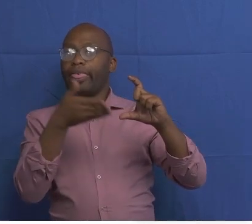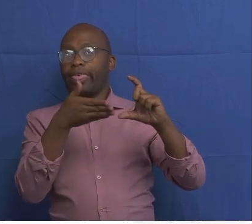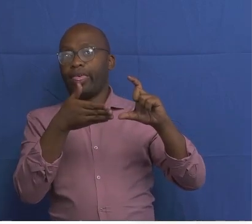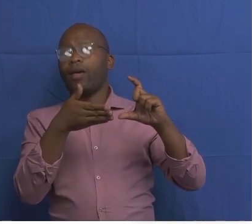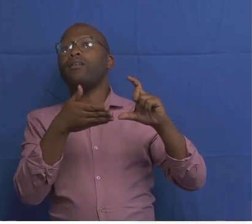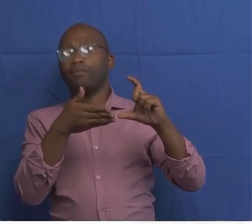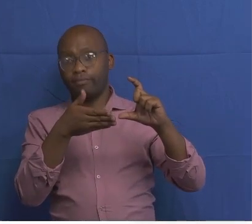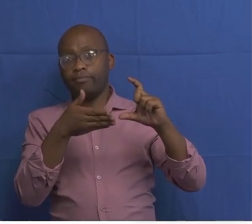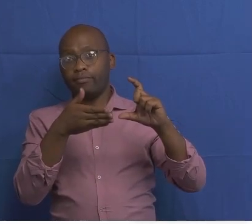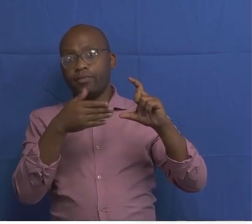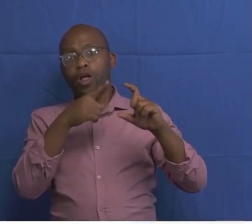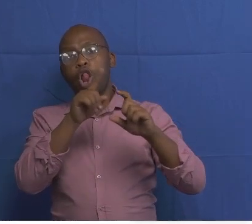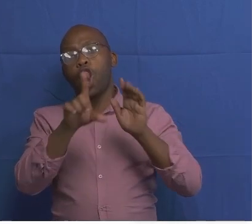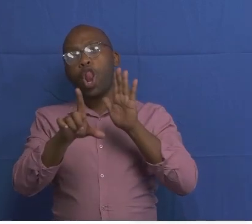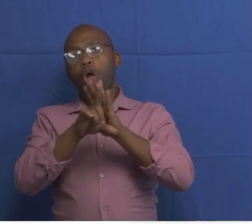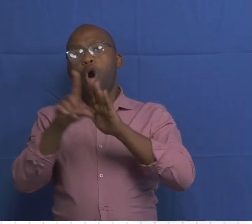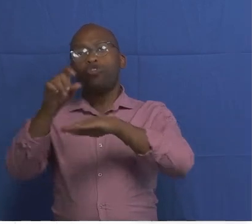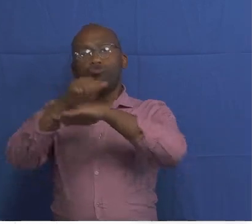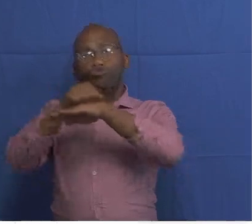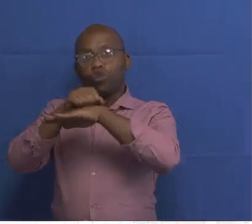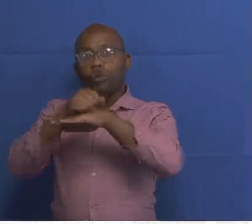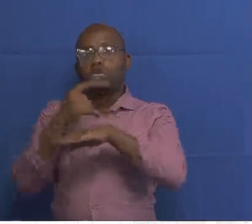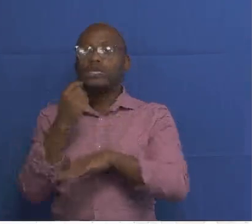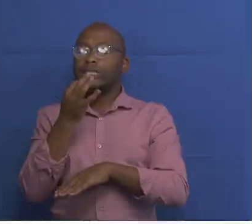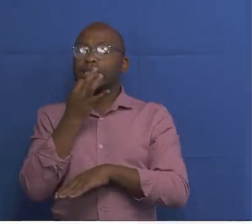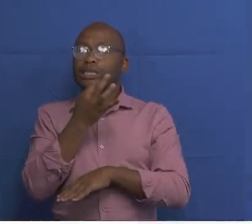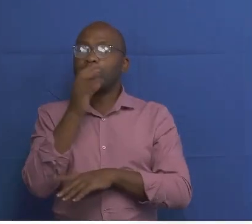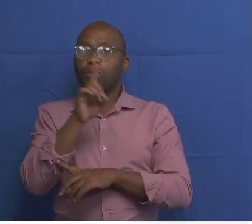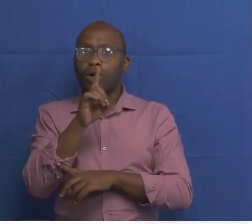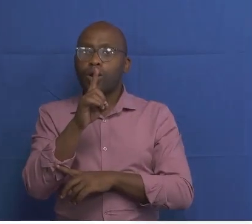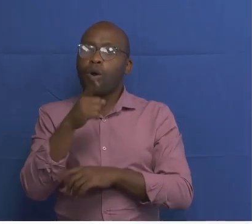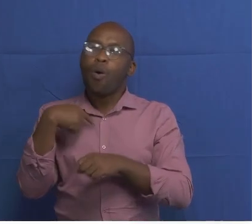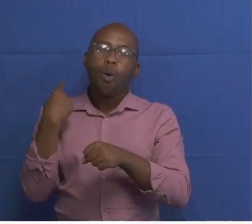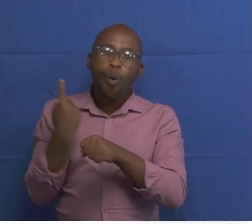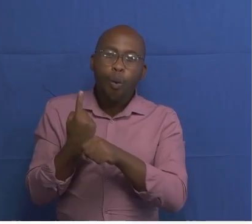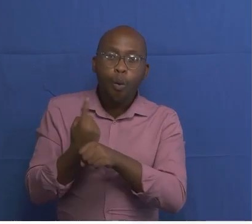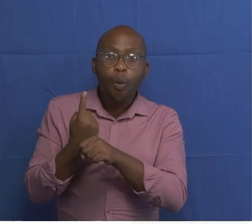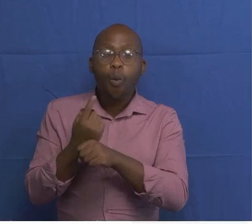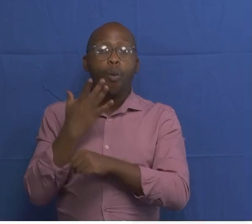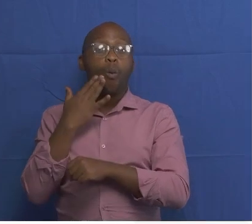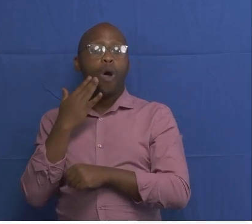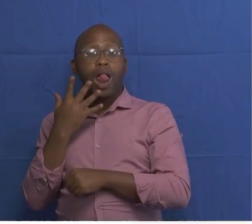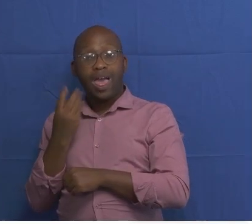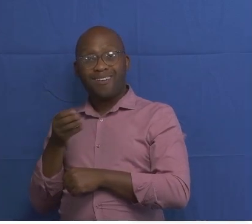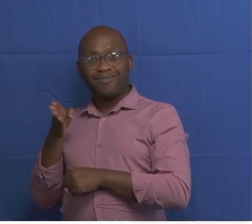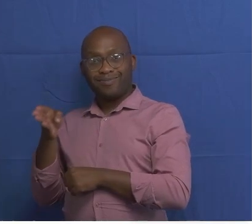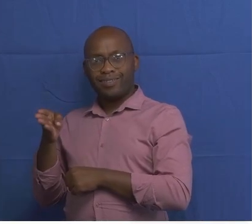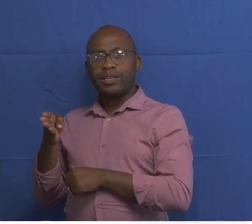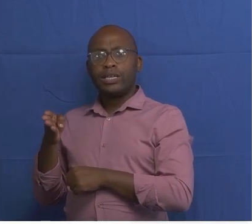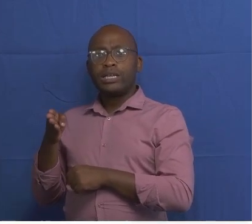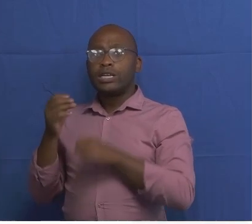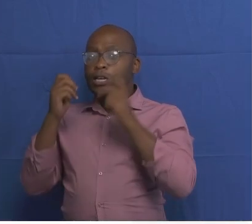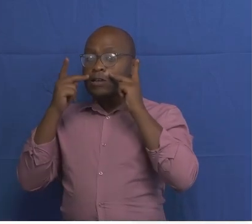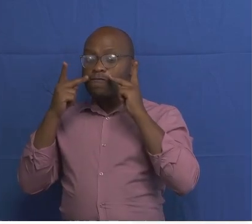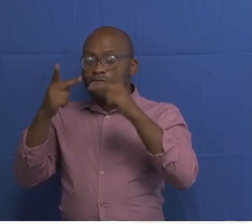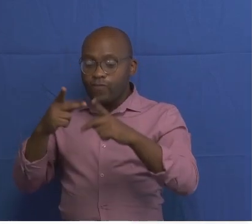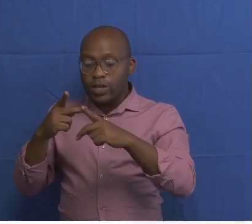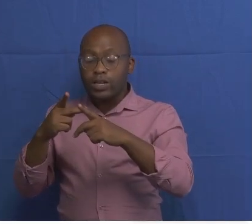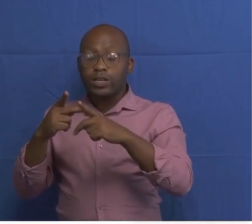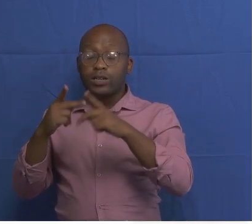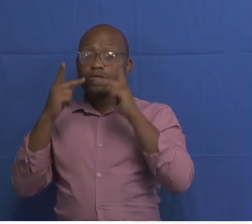It means that whenever there is a dominant allele, it will always appear in the phenotype, whether it is